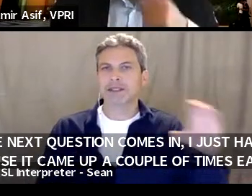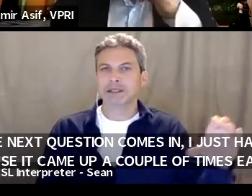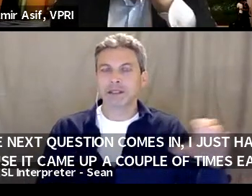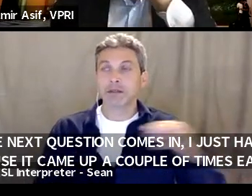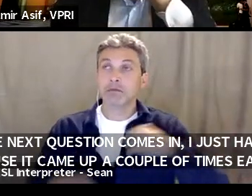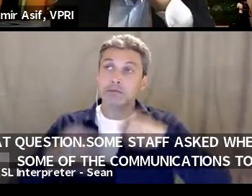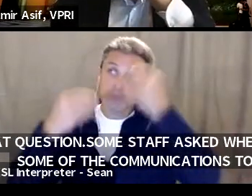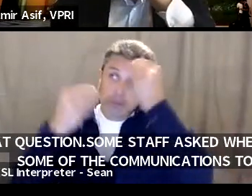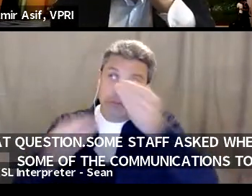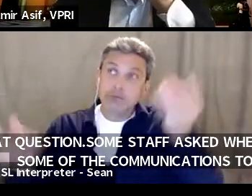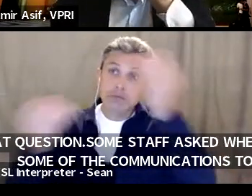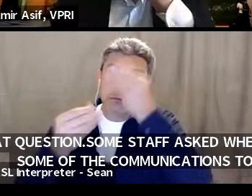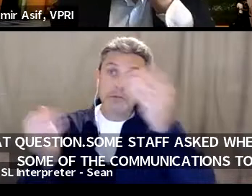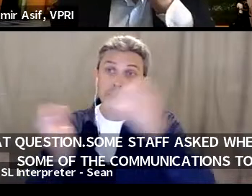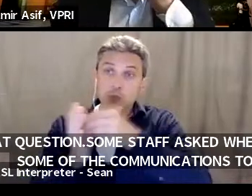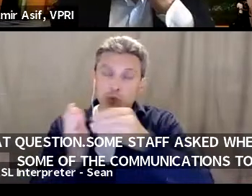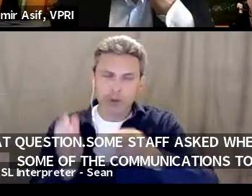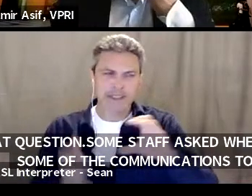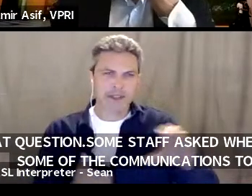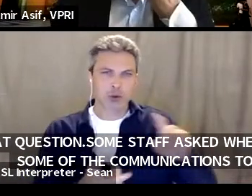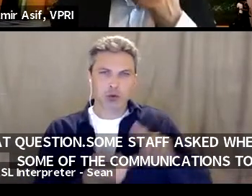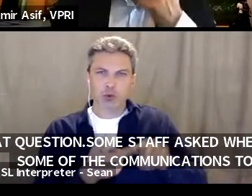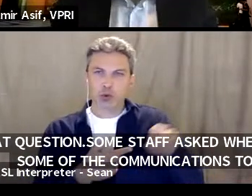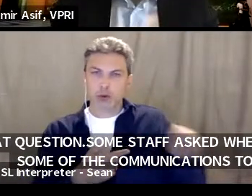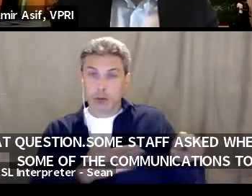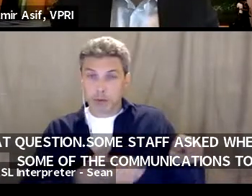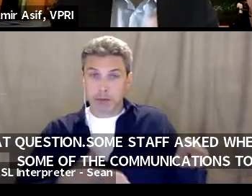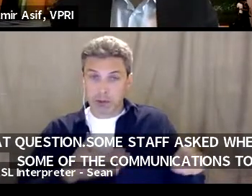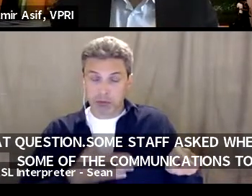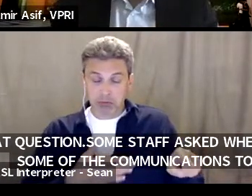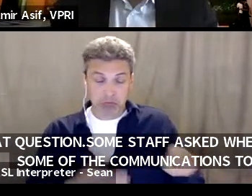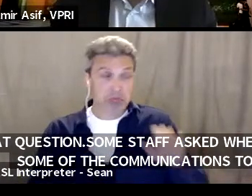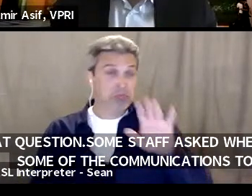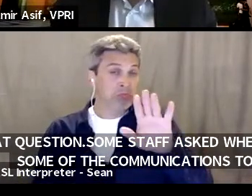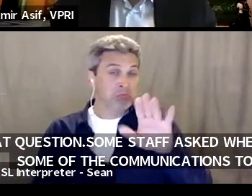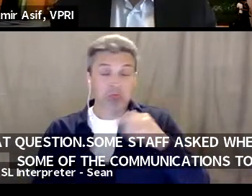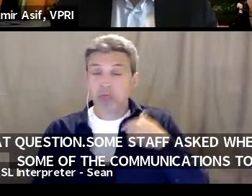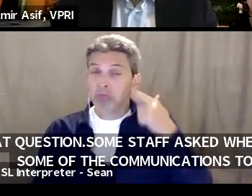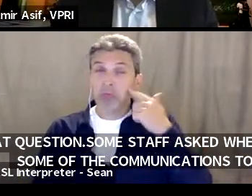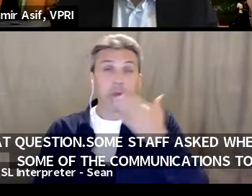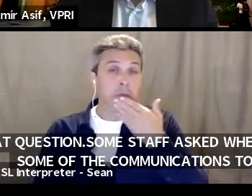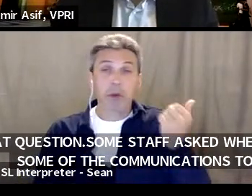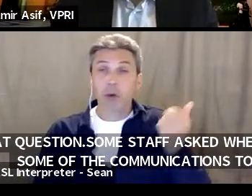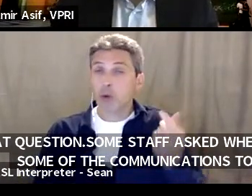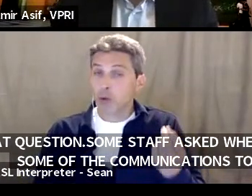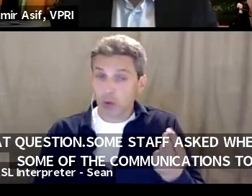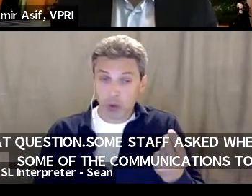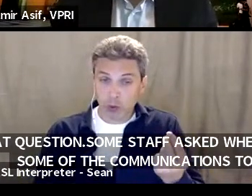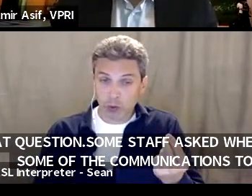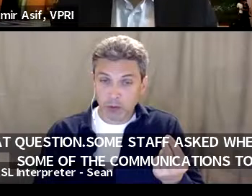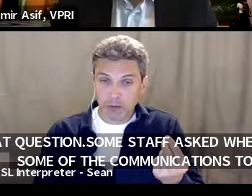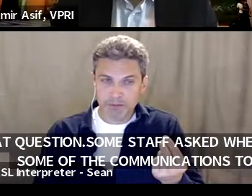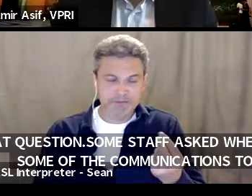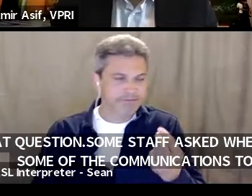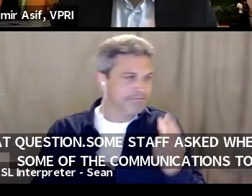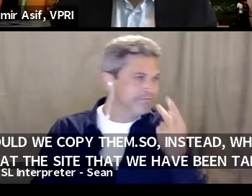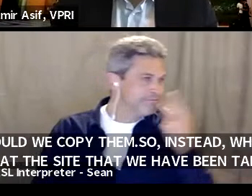will share is at the site that we have been talking about, which is, and I just lost